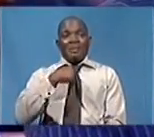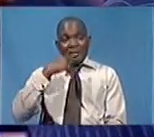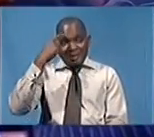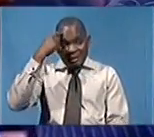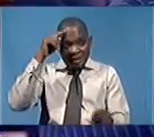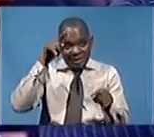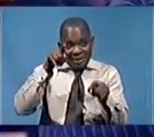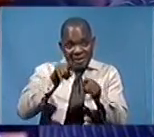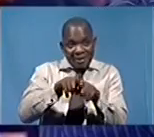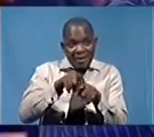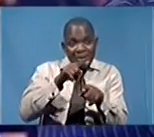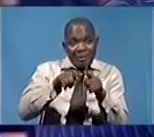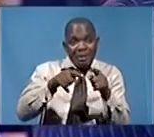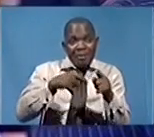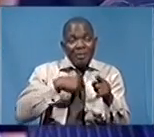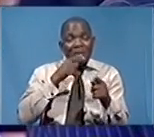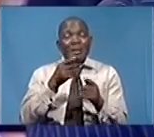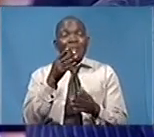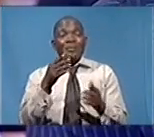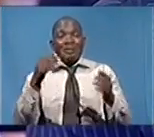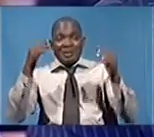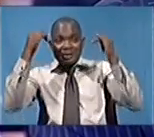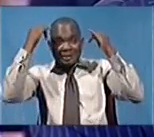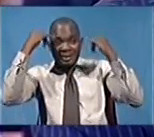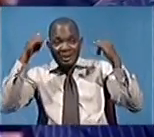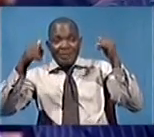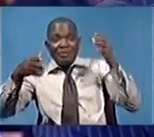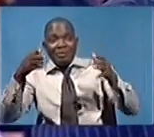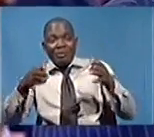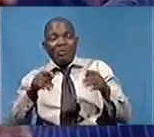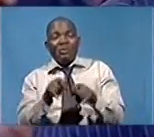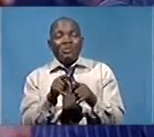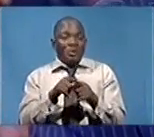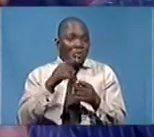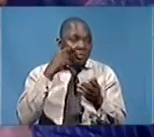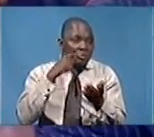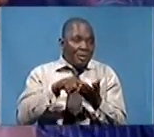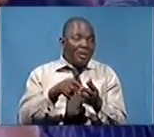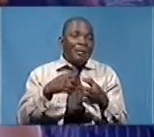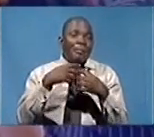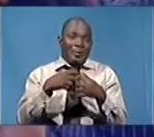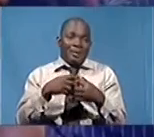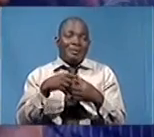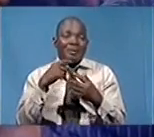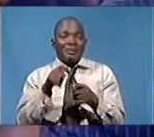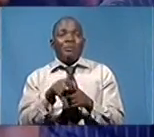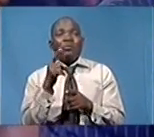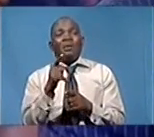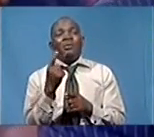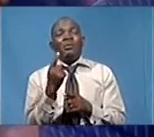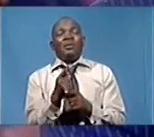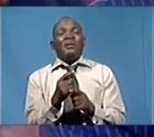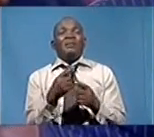to that only to the extent that your lordships, the president, referred to the biometric machine as only fingerprint biometric